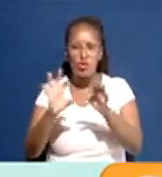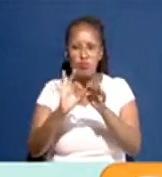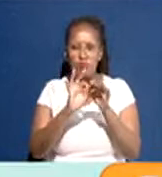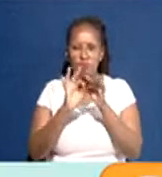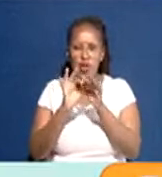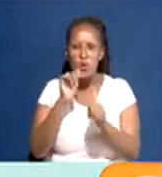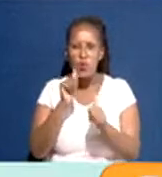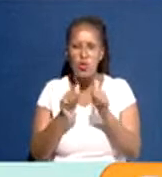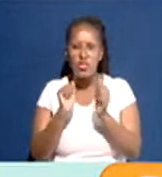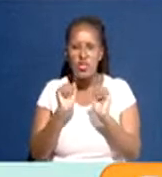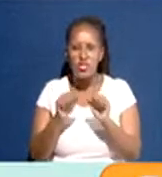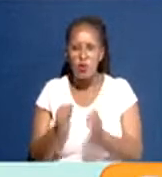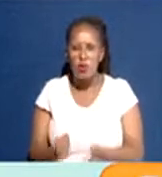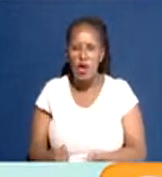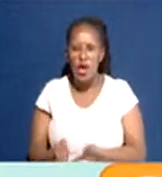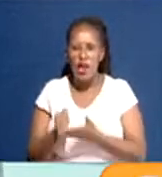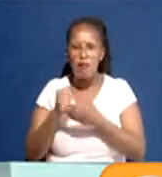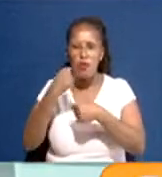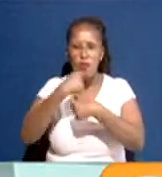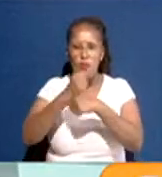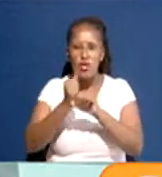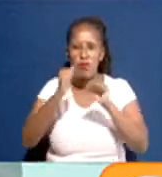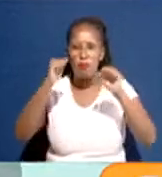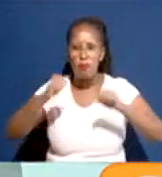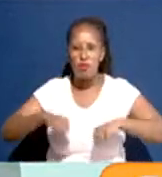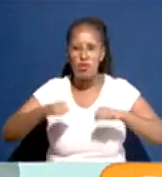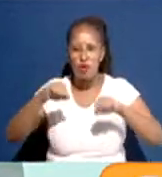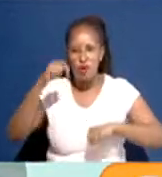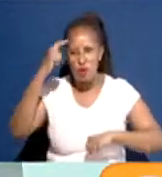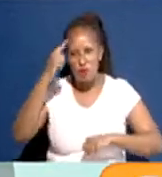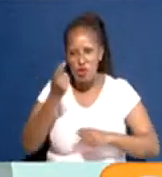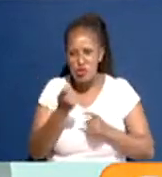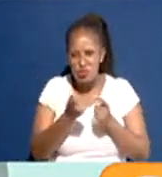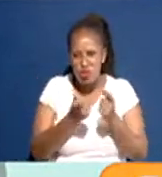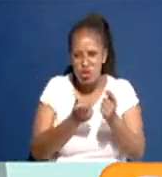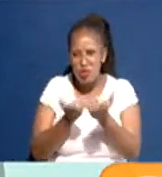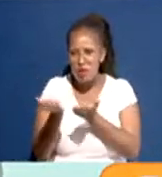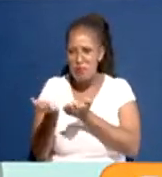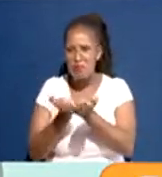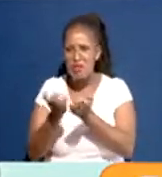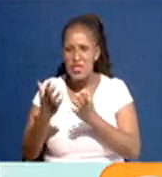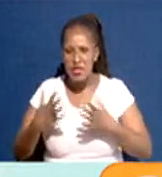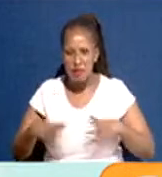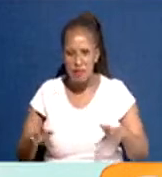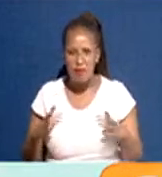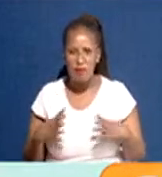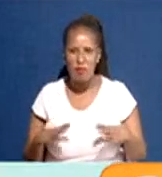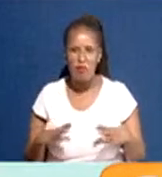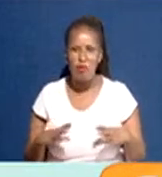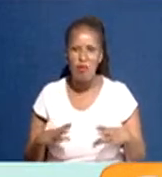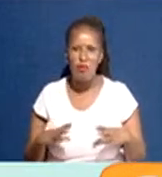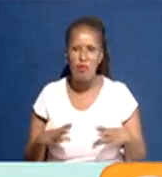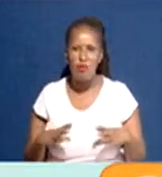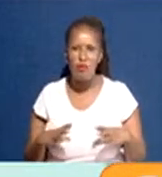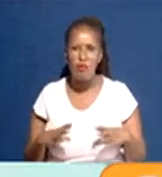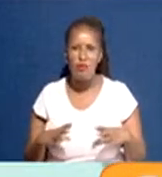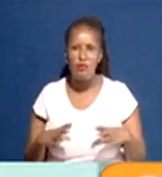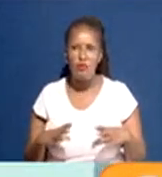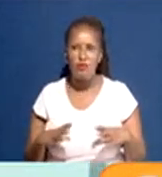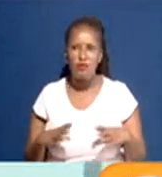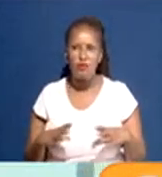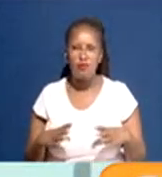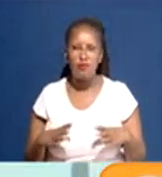will make it possible for our small traders, for our micro, small and medium